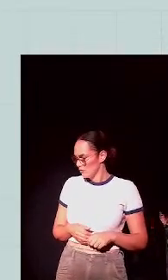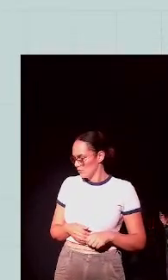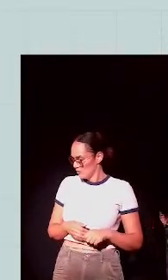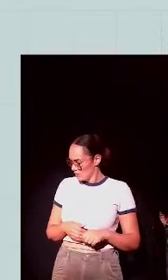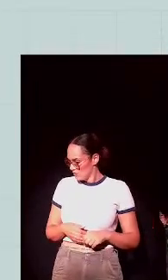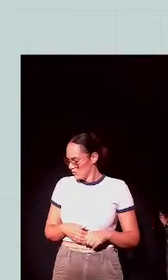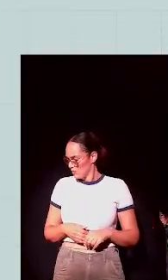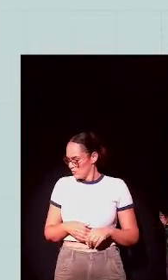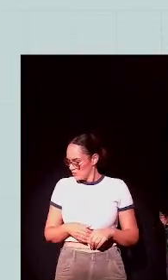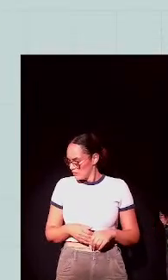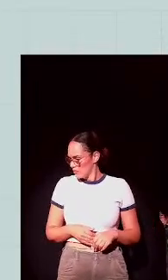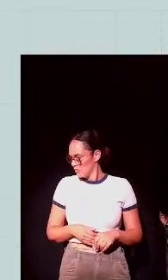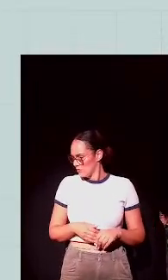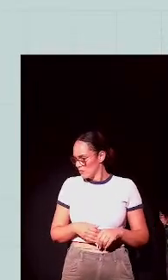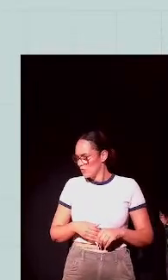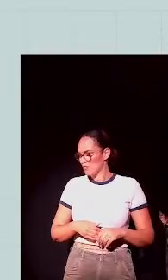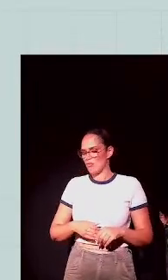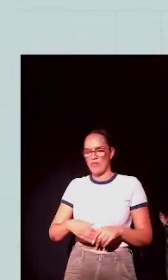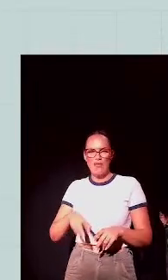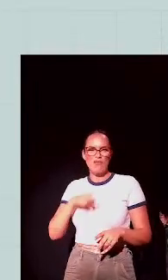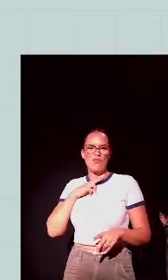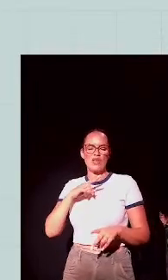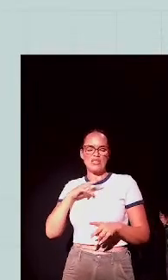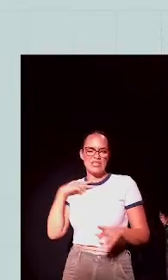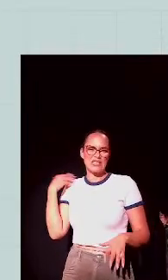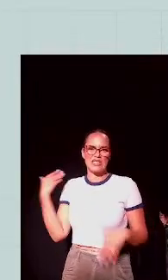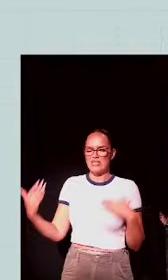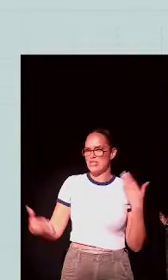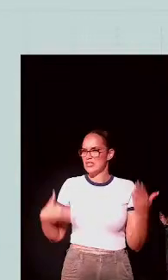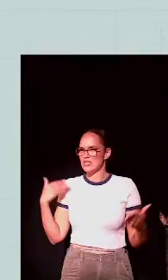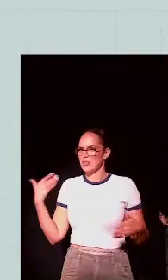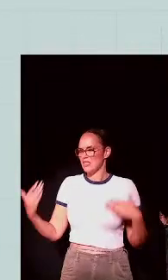Voices trail on so long,